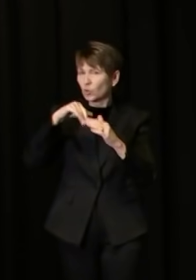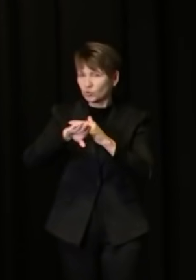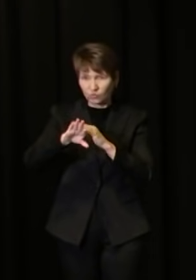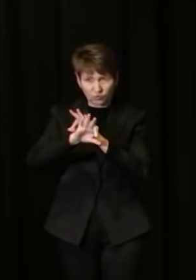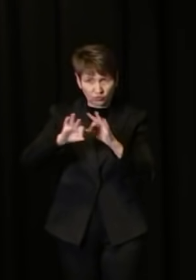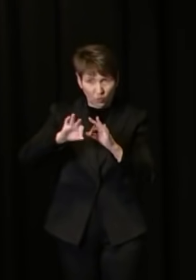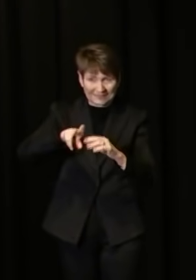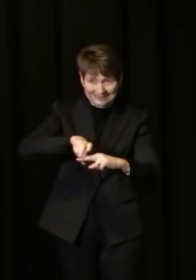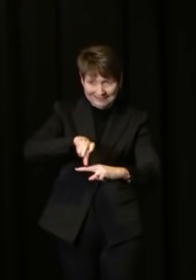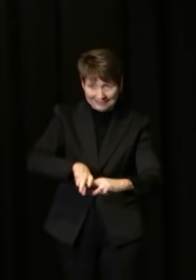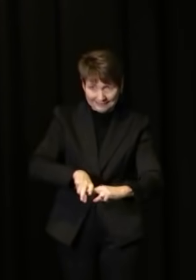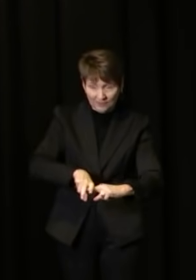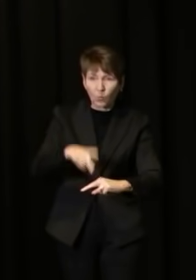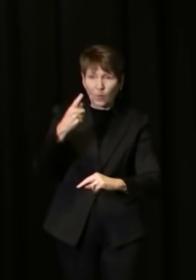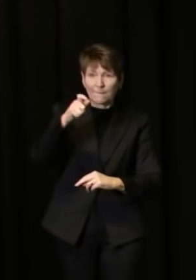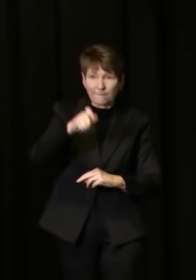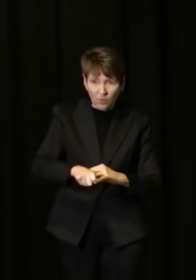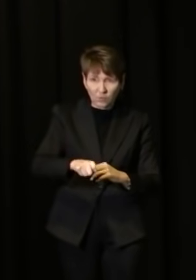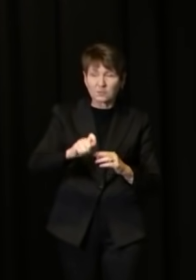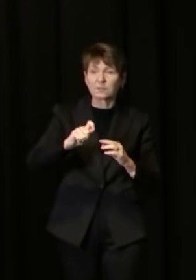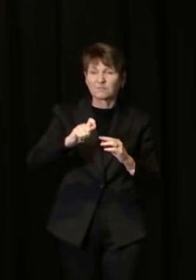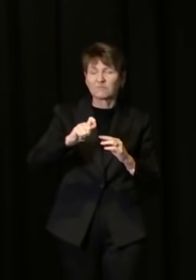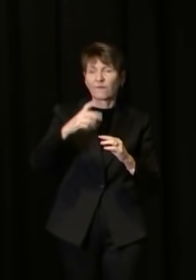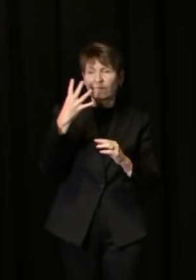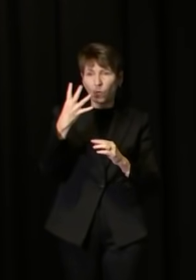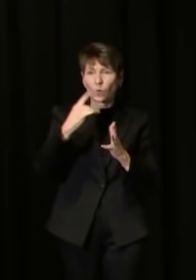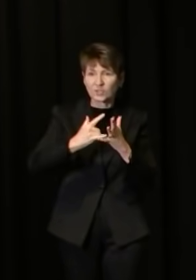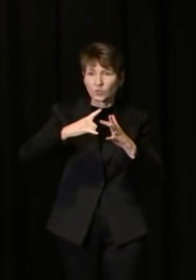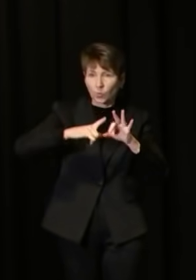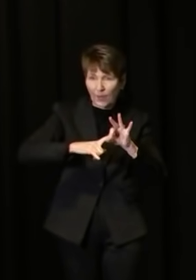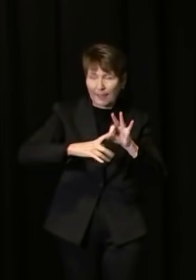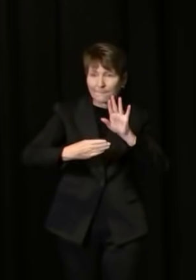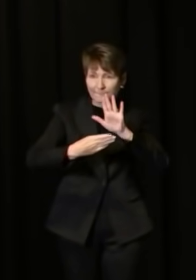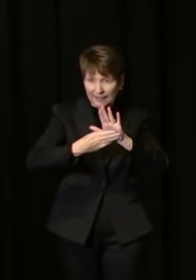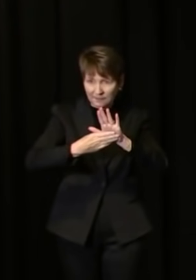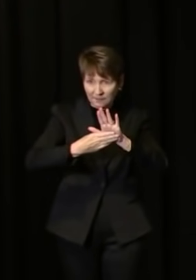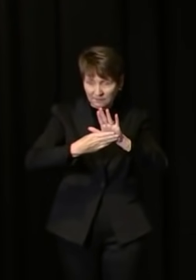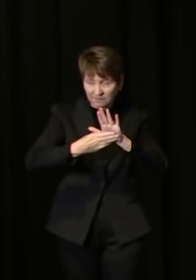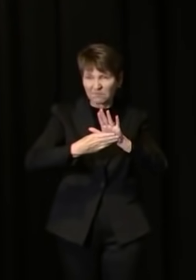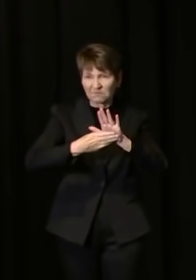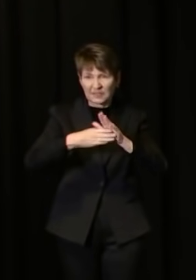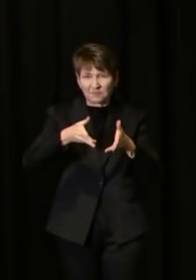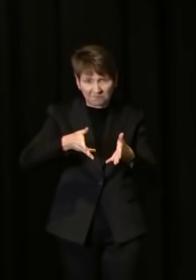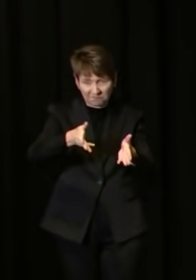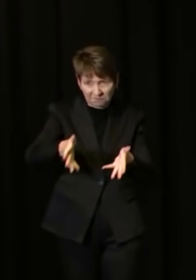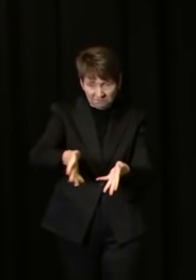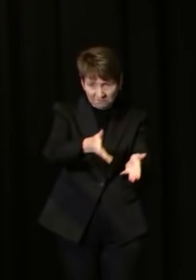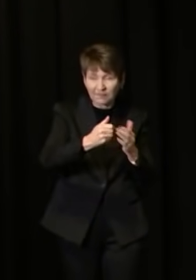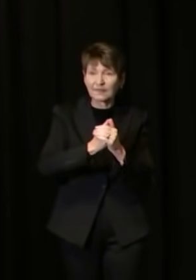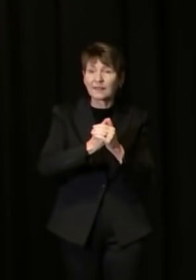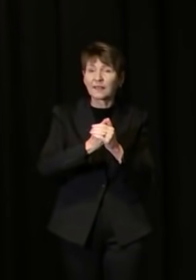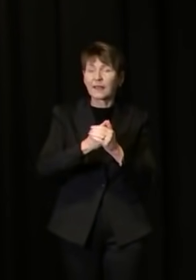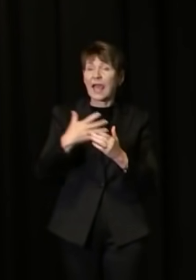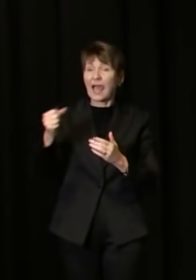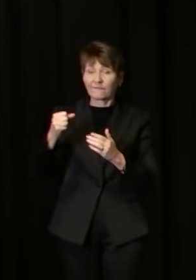person per 4 square metre with no patron cap. Outdoor seated and non-seated